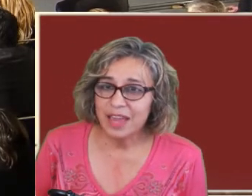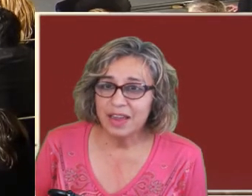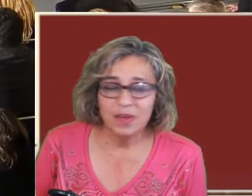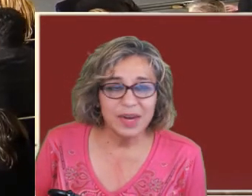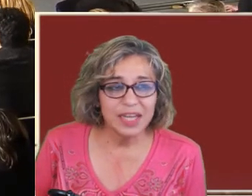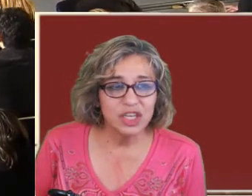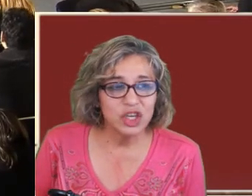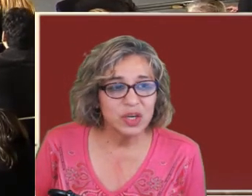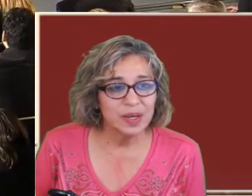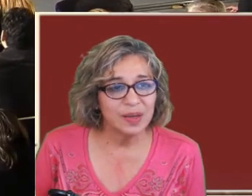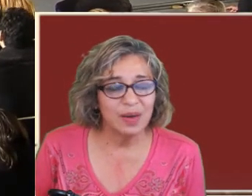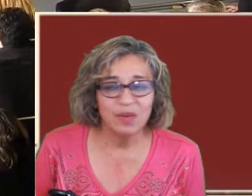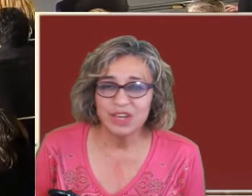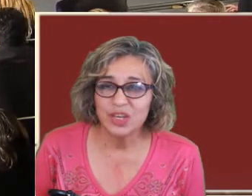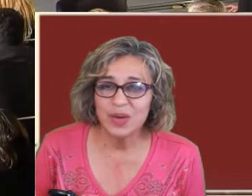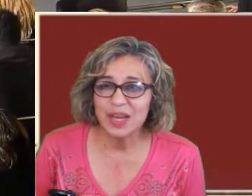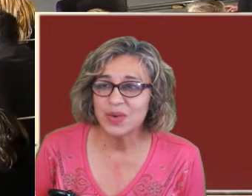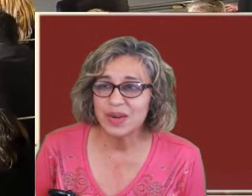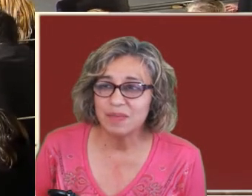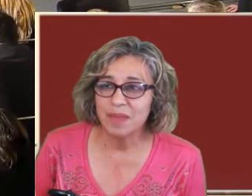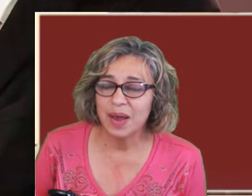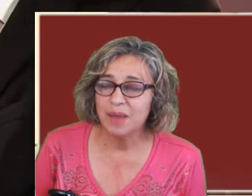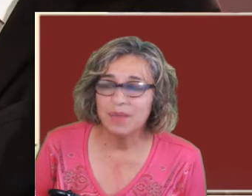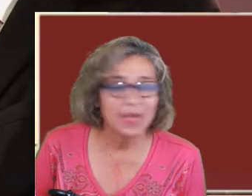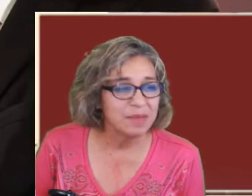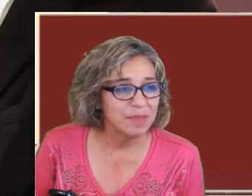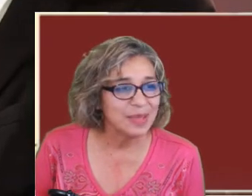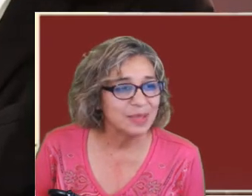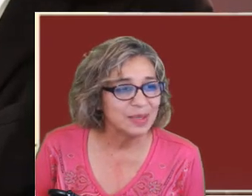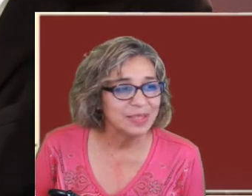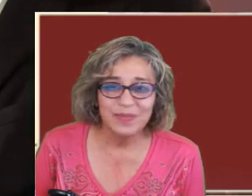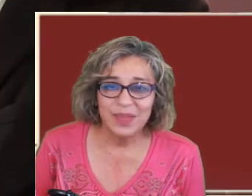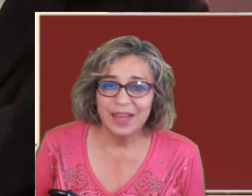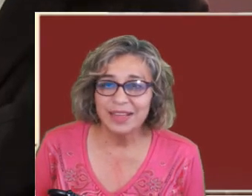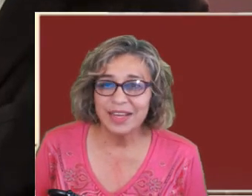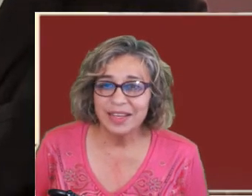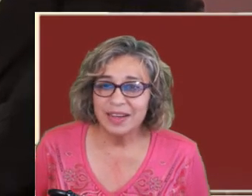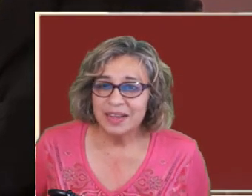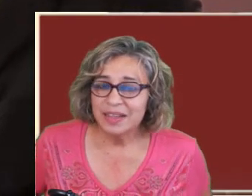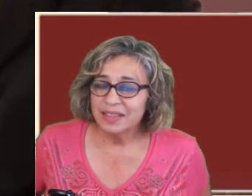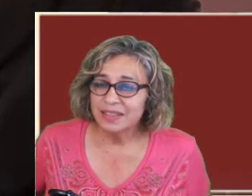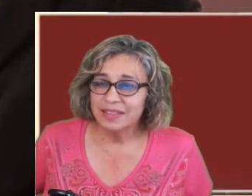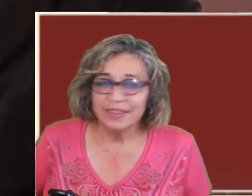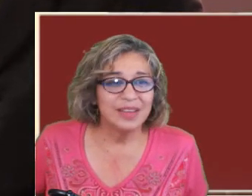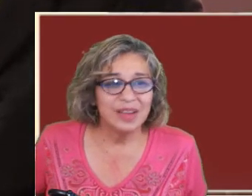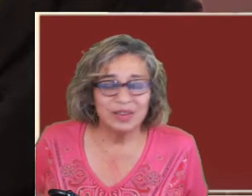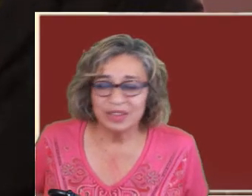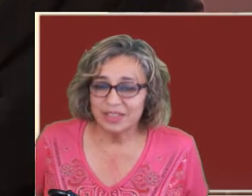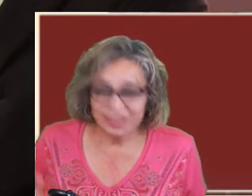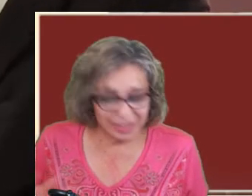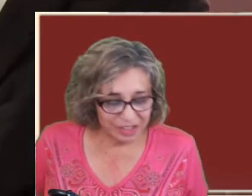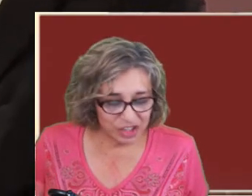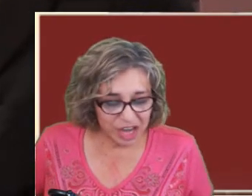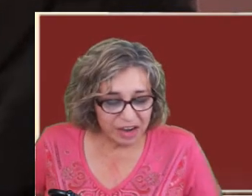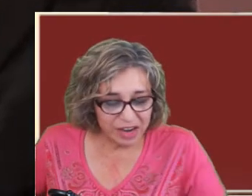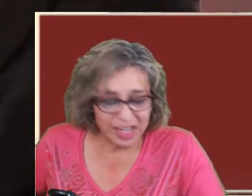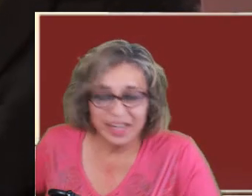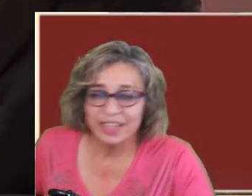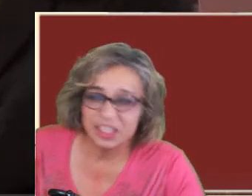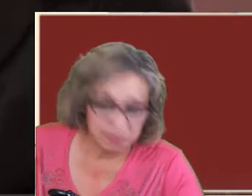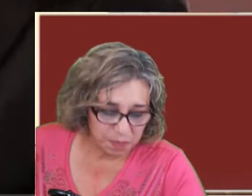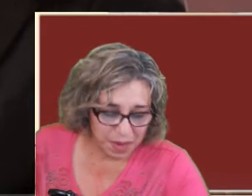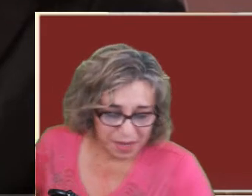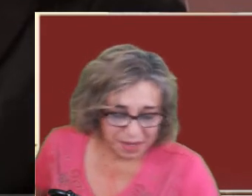they already took over 200 million pesos. And they, you know, shared it